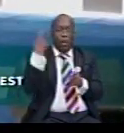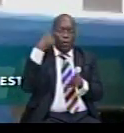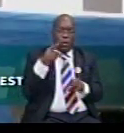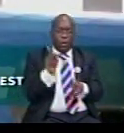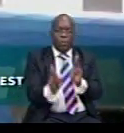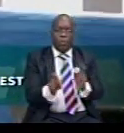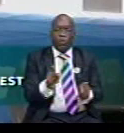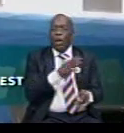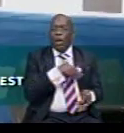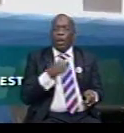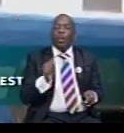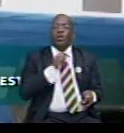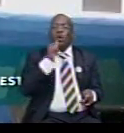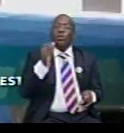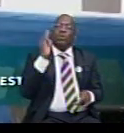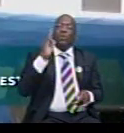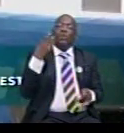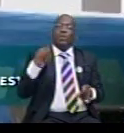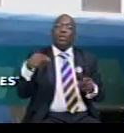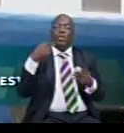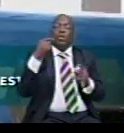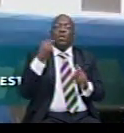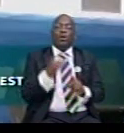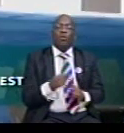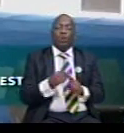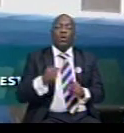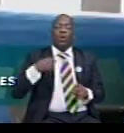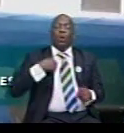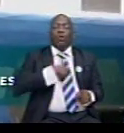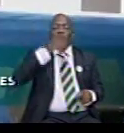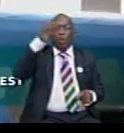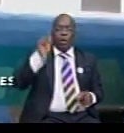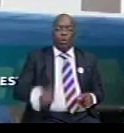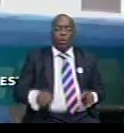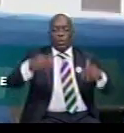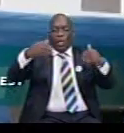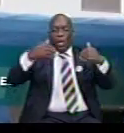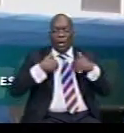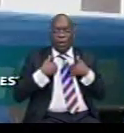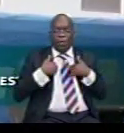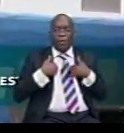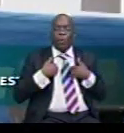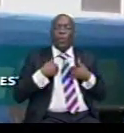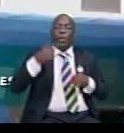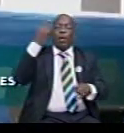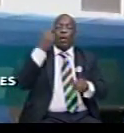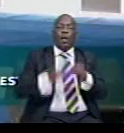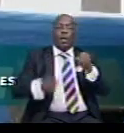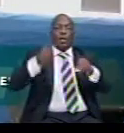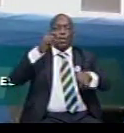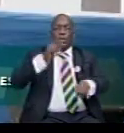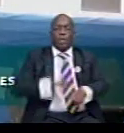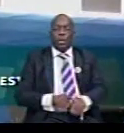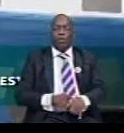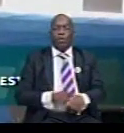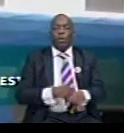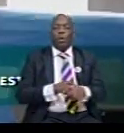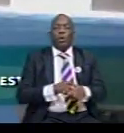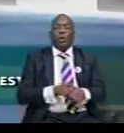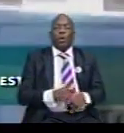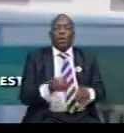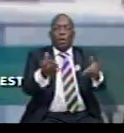preachers of the word. We must have end time passion for